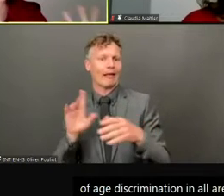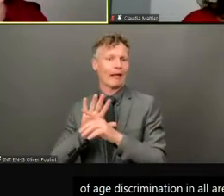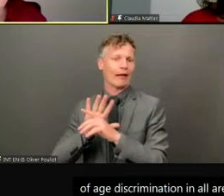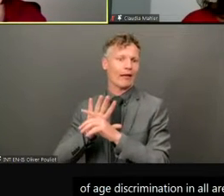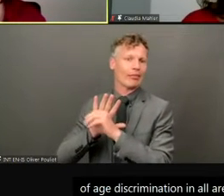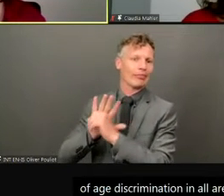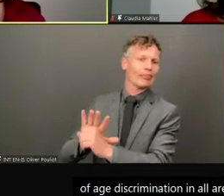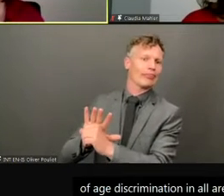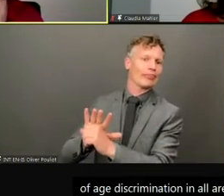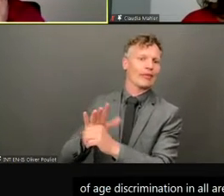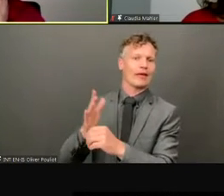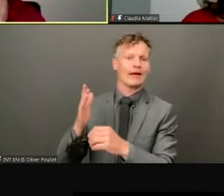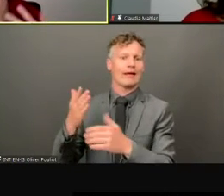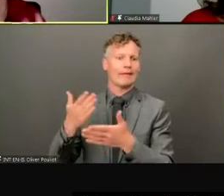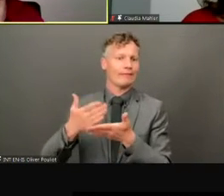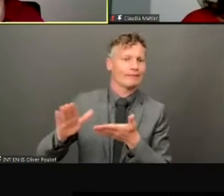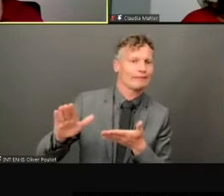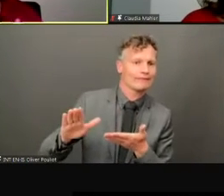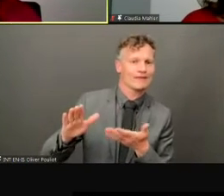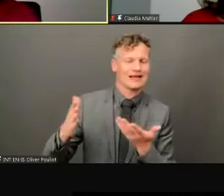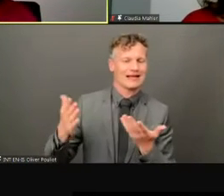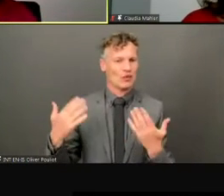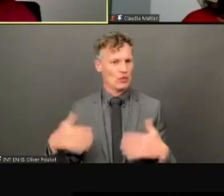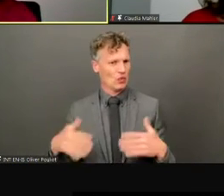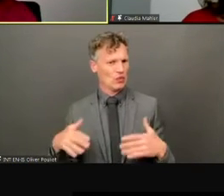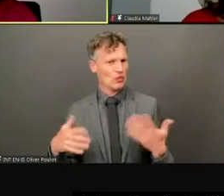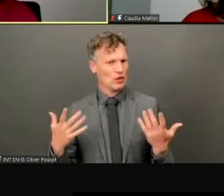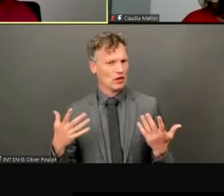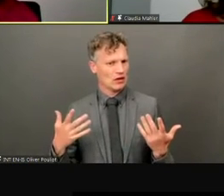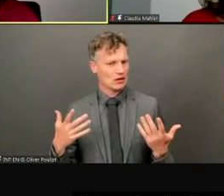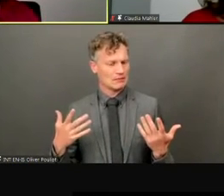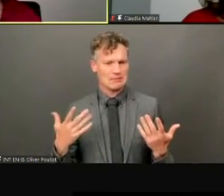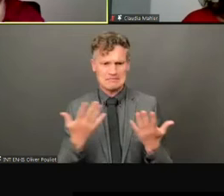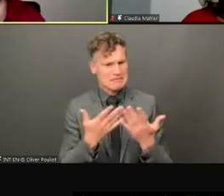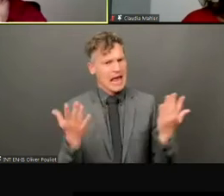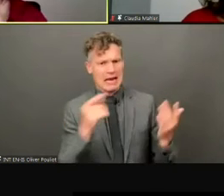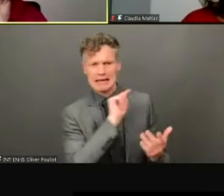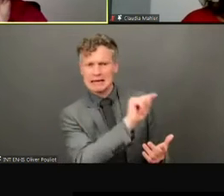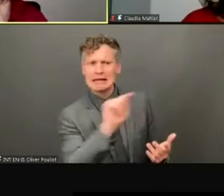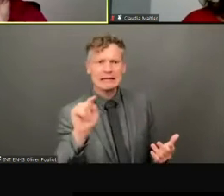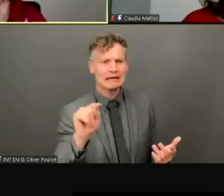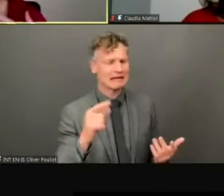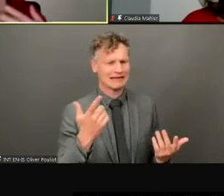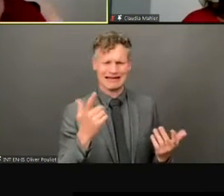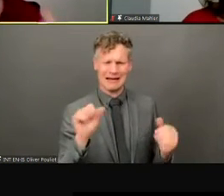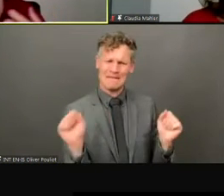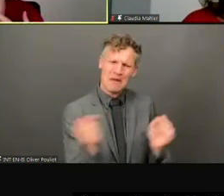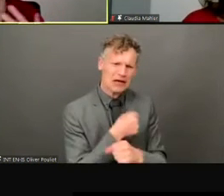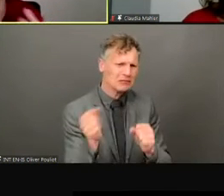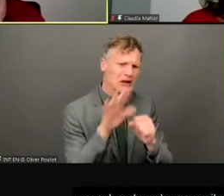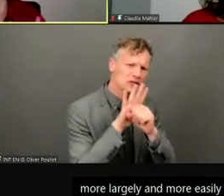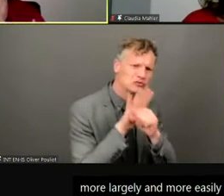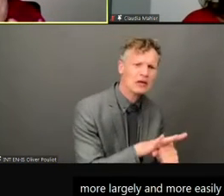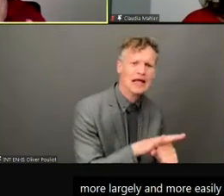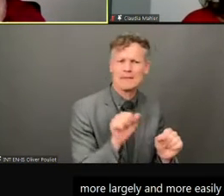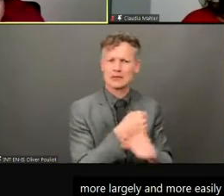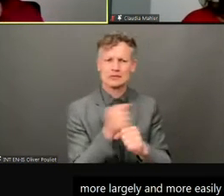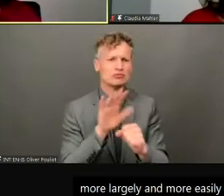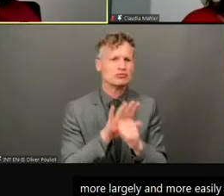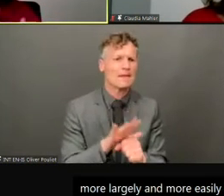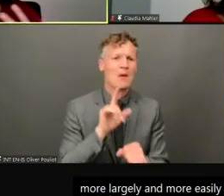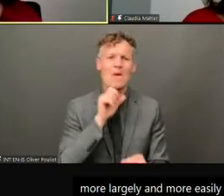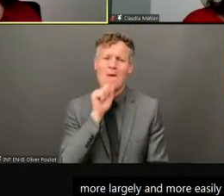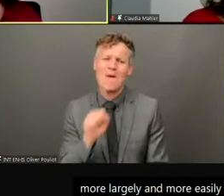more largely and more easily than for other forms of discrimination, when we lack the same standards in